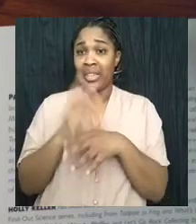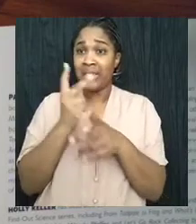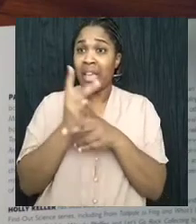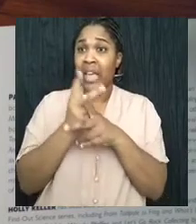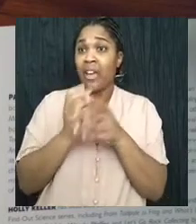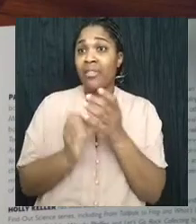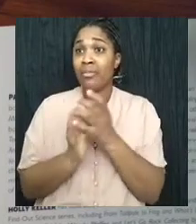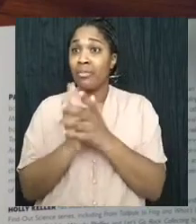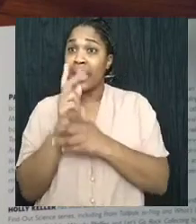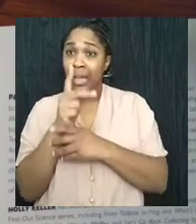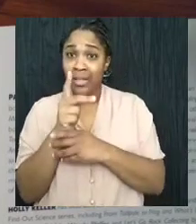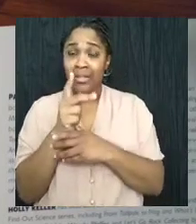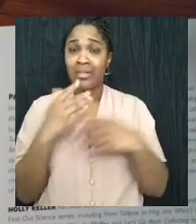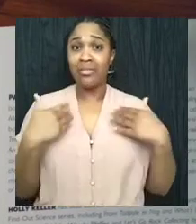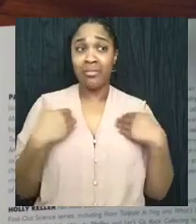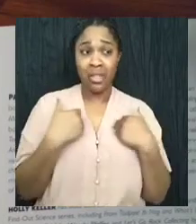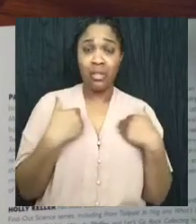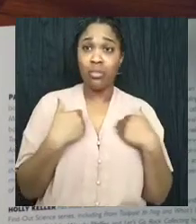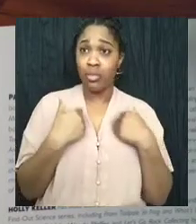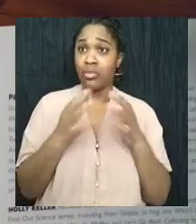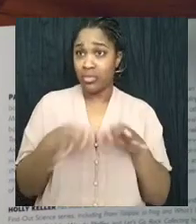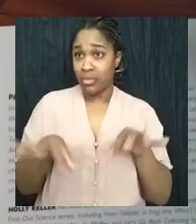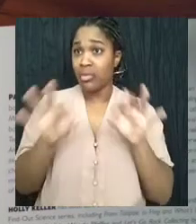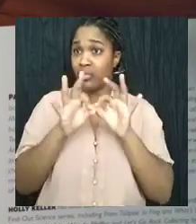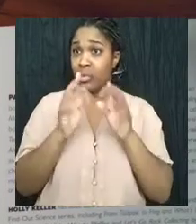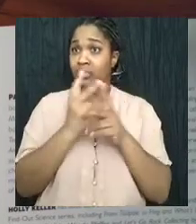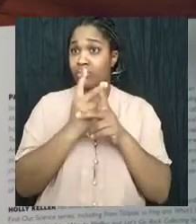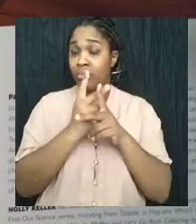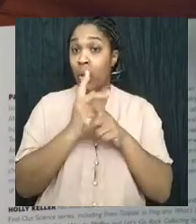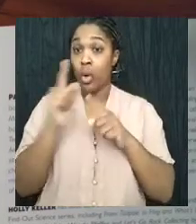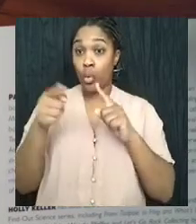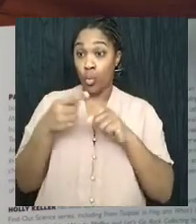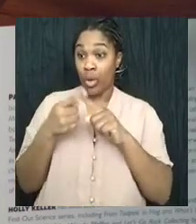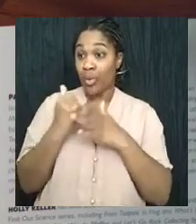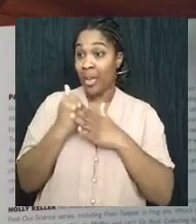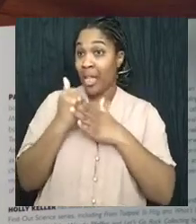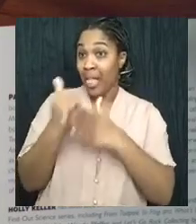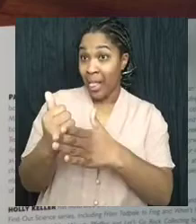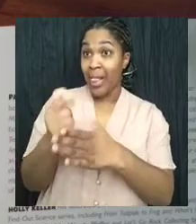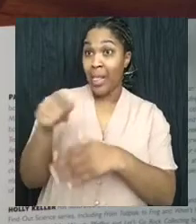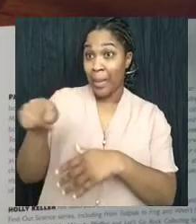plants and animals. When we help them, we also